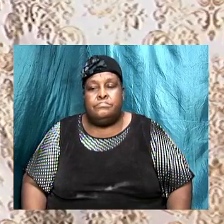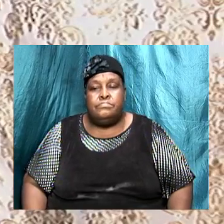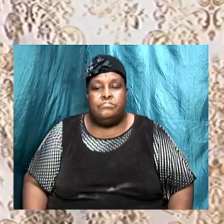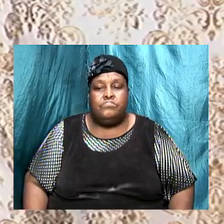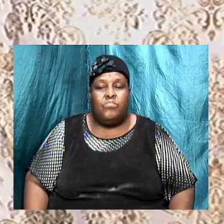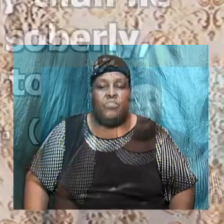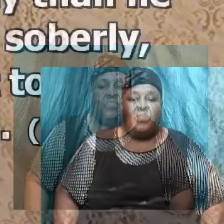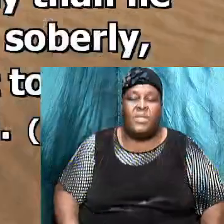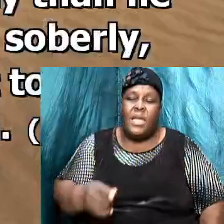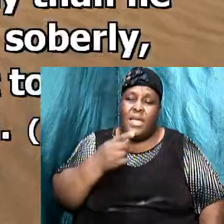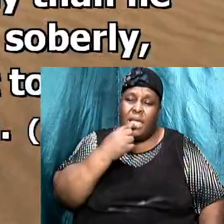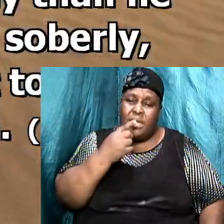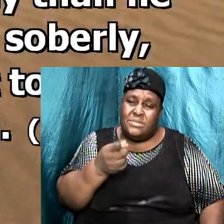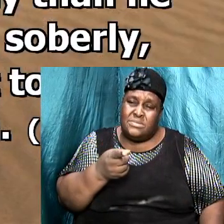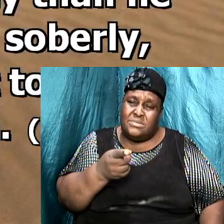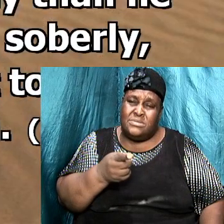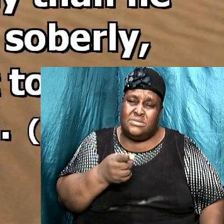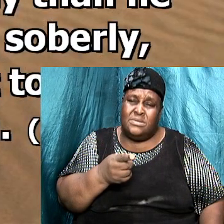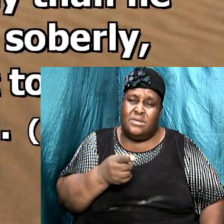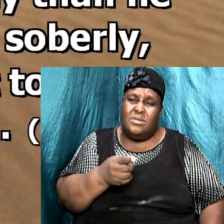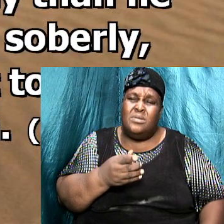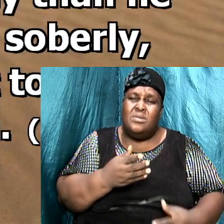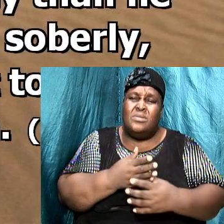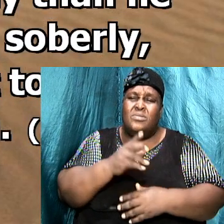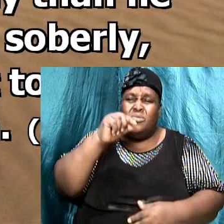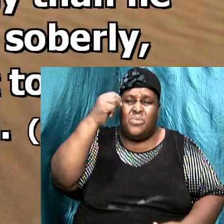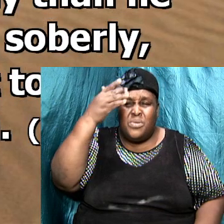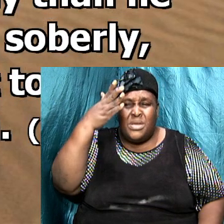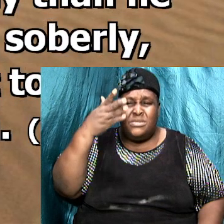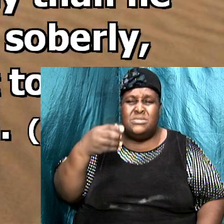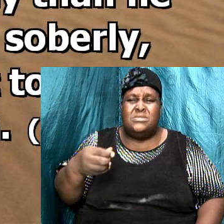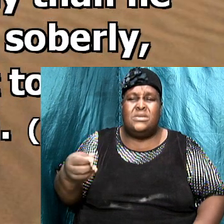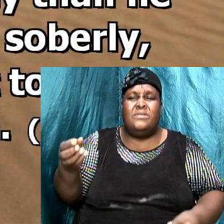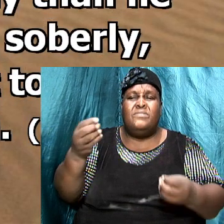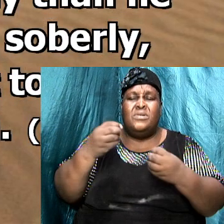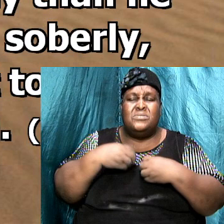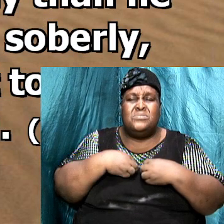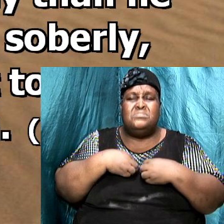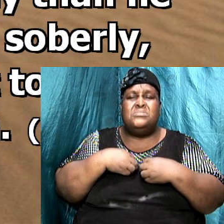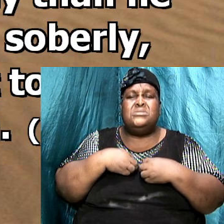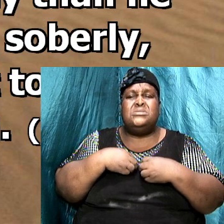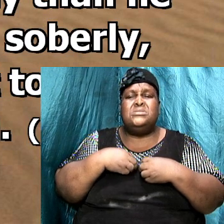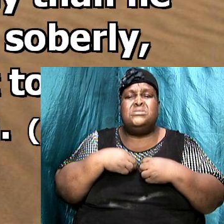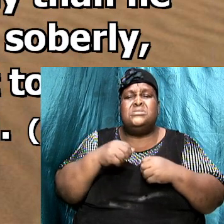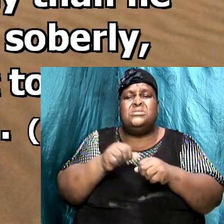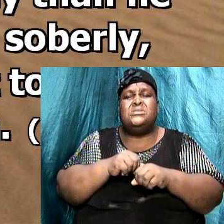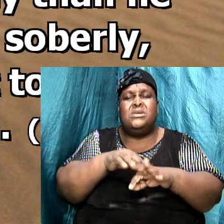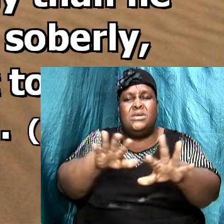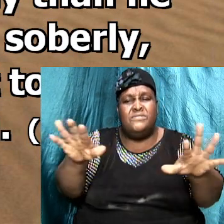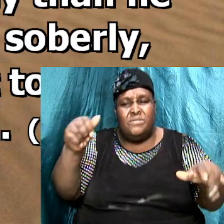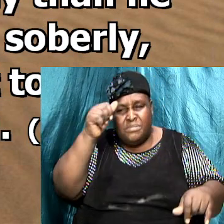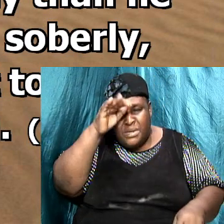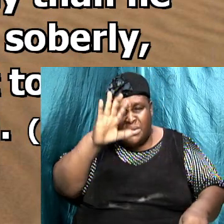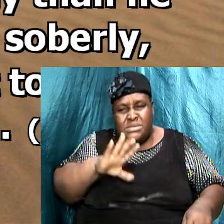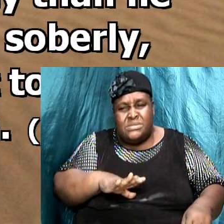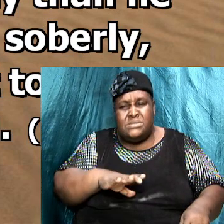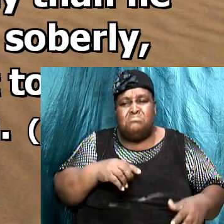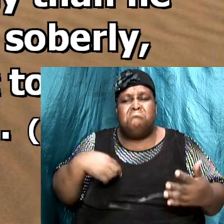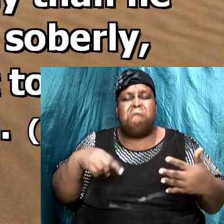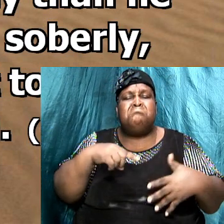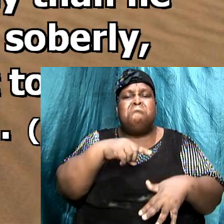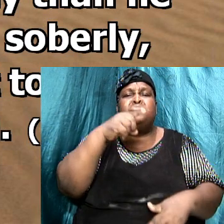For I say, through the grace given unto me to every man that is among